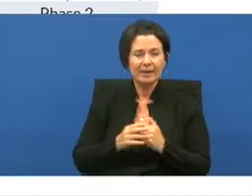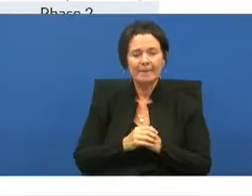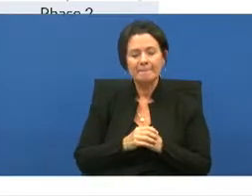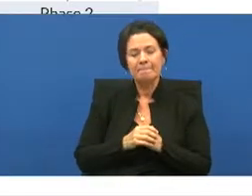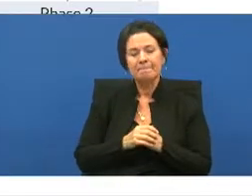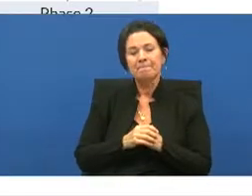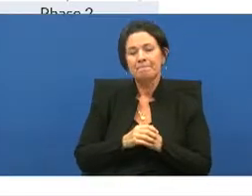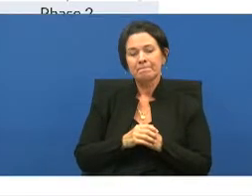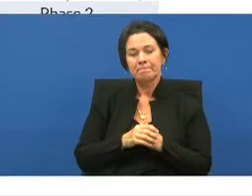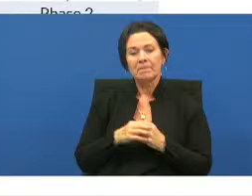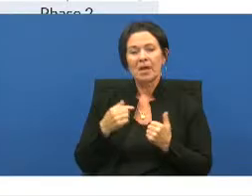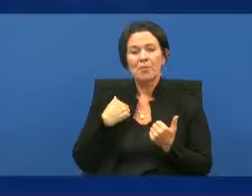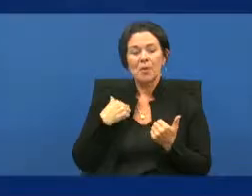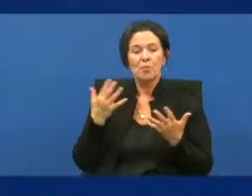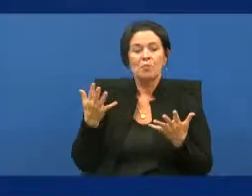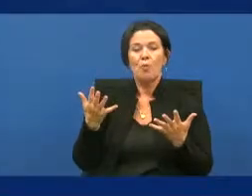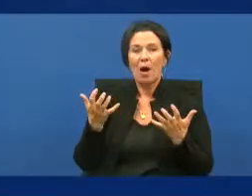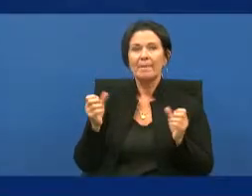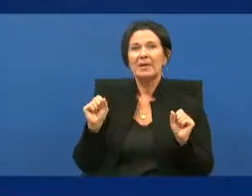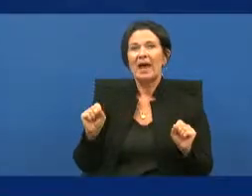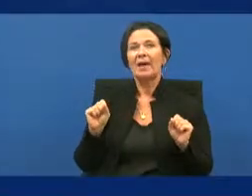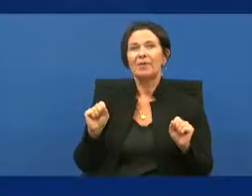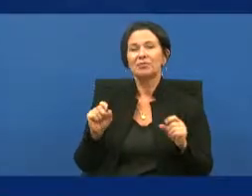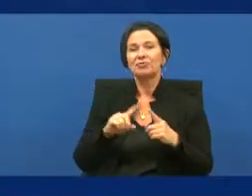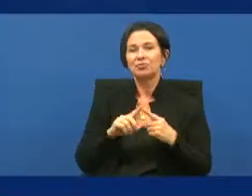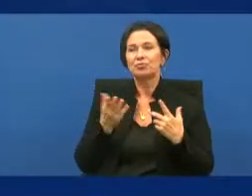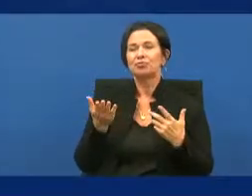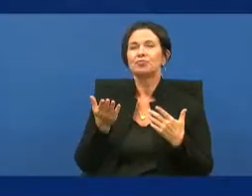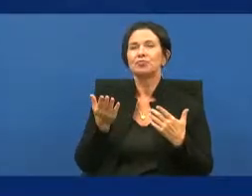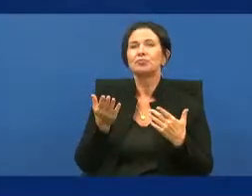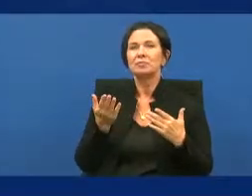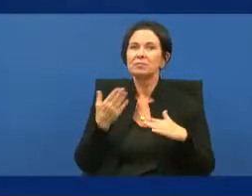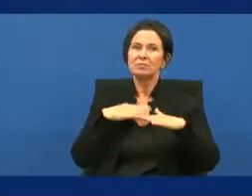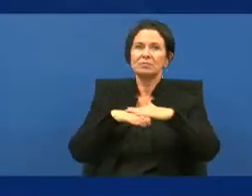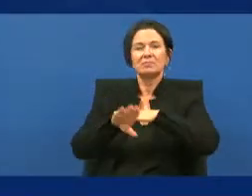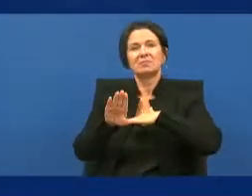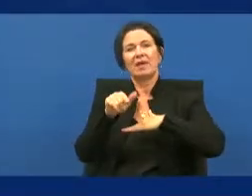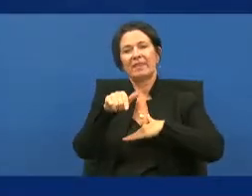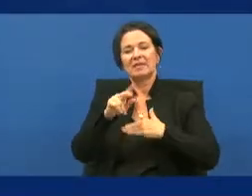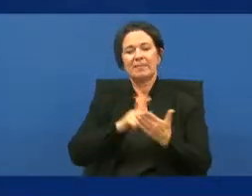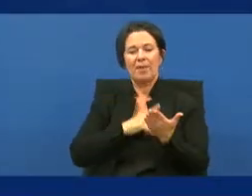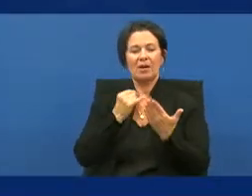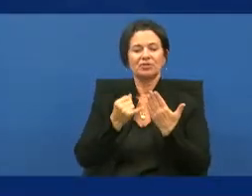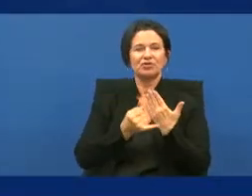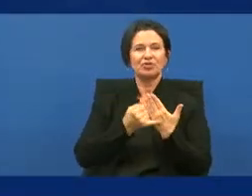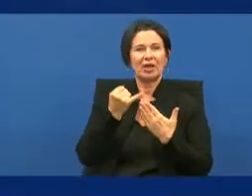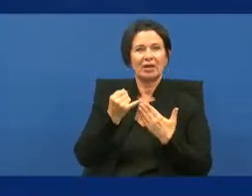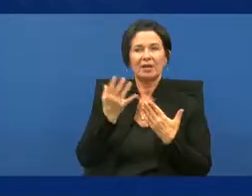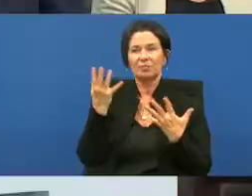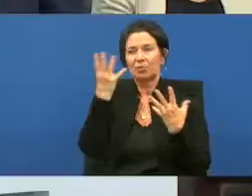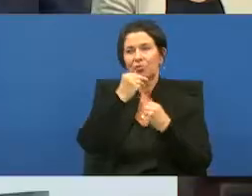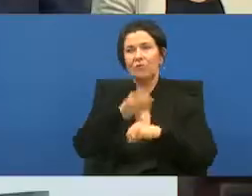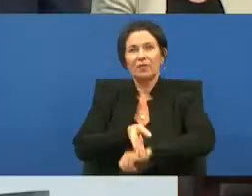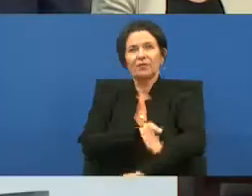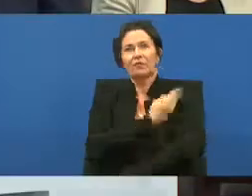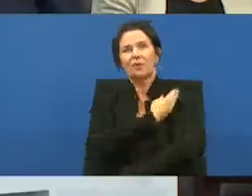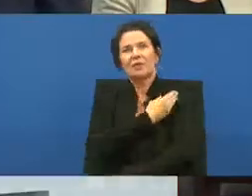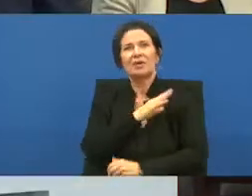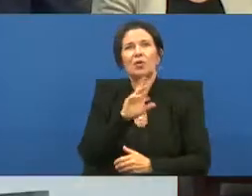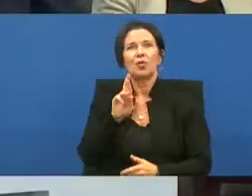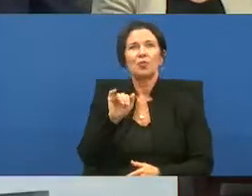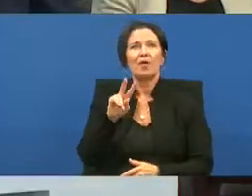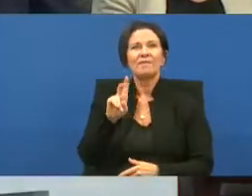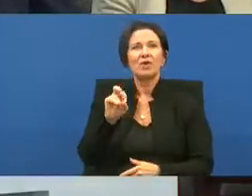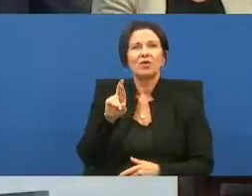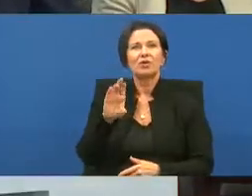to fast forward to be able to walk around and sit in a very compelling project, a renovated River Center. So